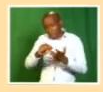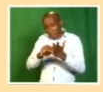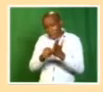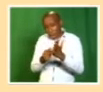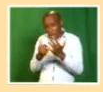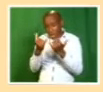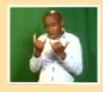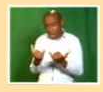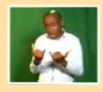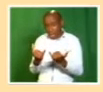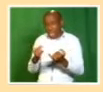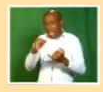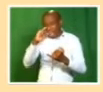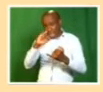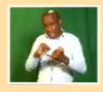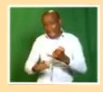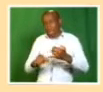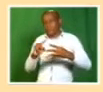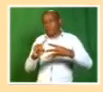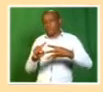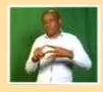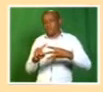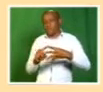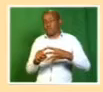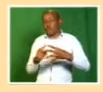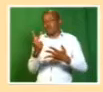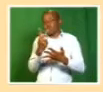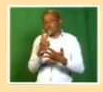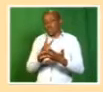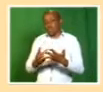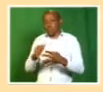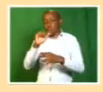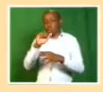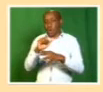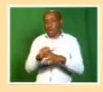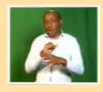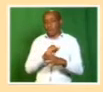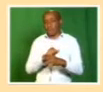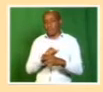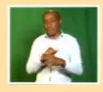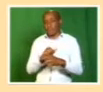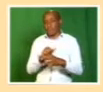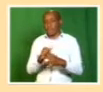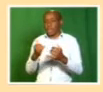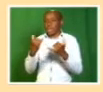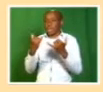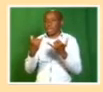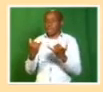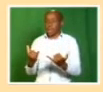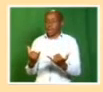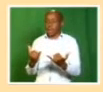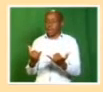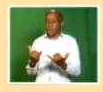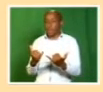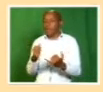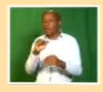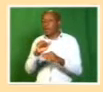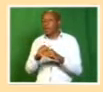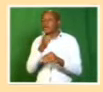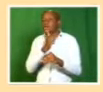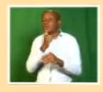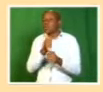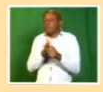that's the last thing that is remaining for us to sketch the graph. So the turning point, we can use